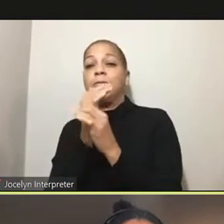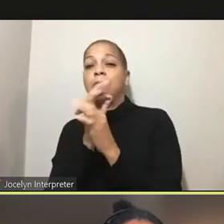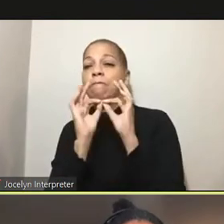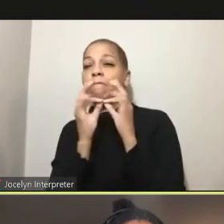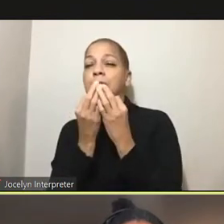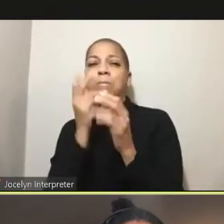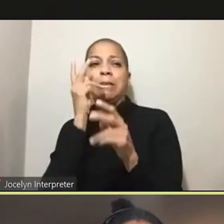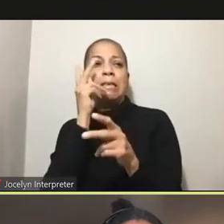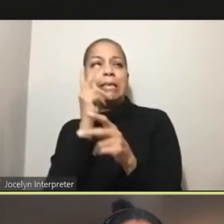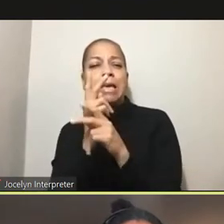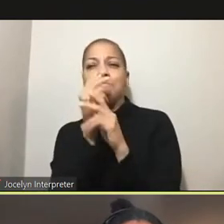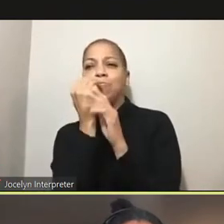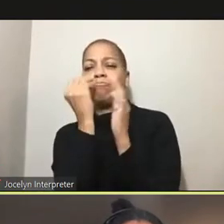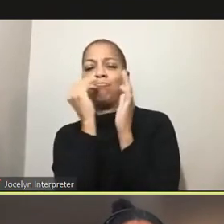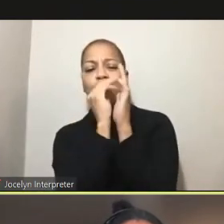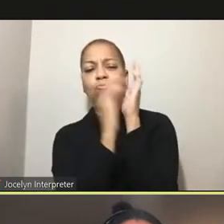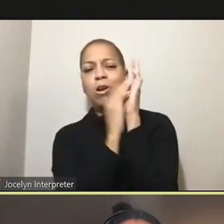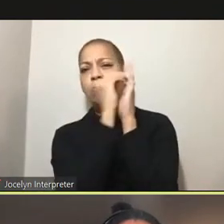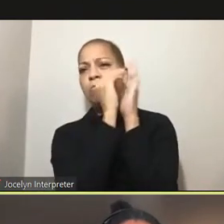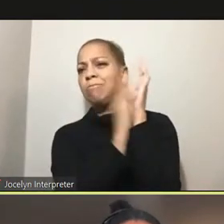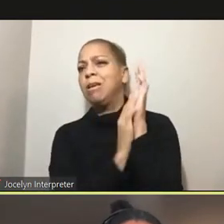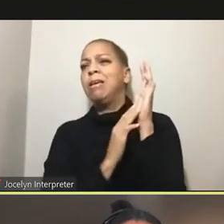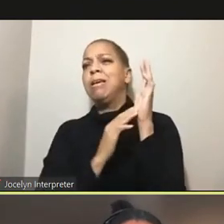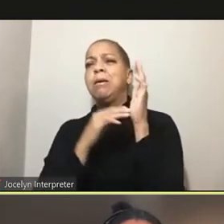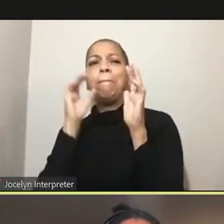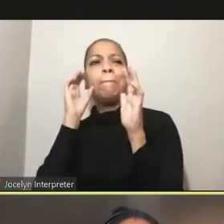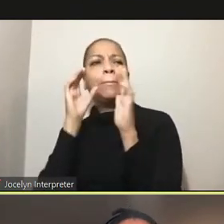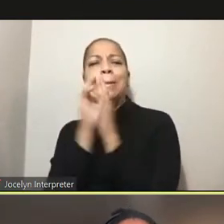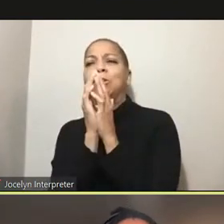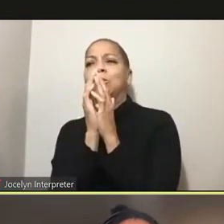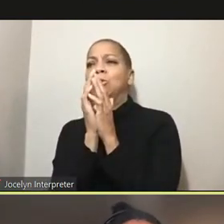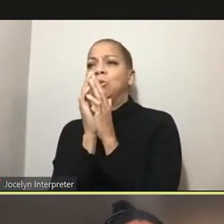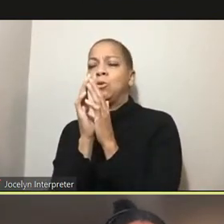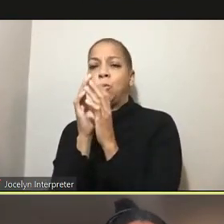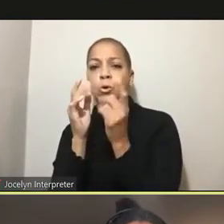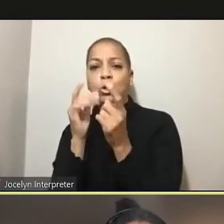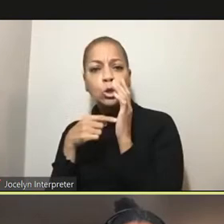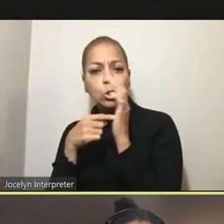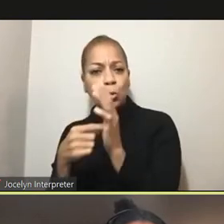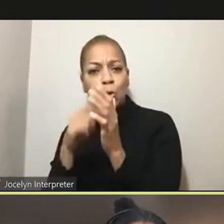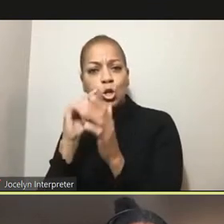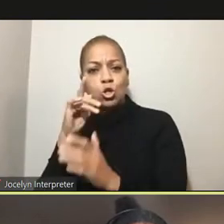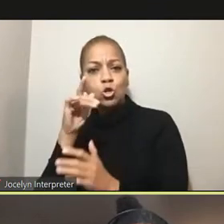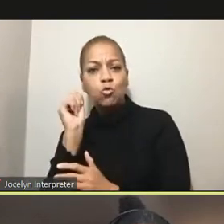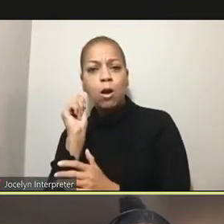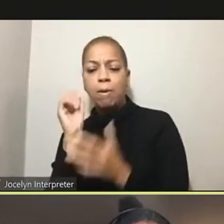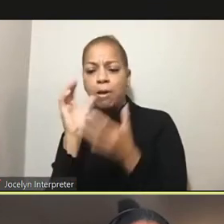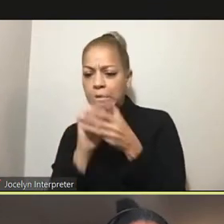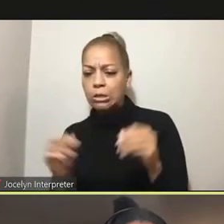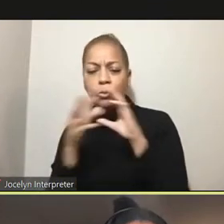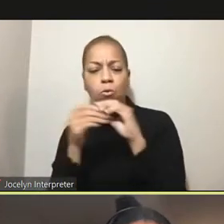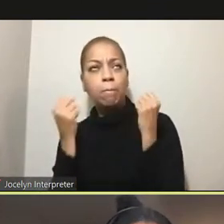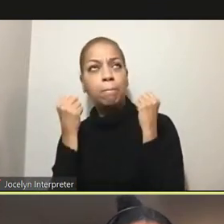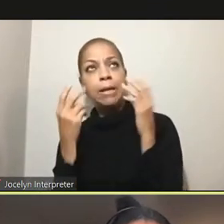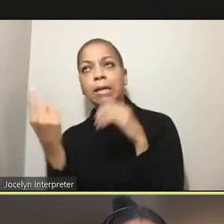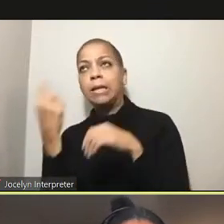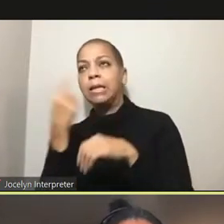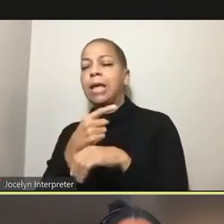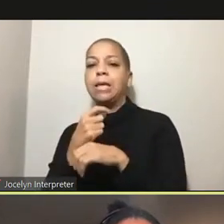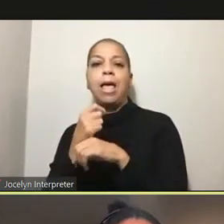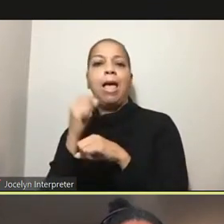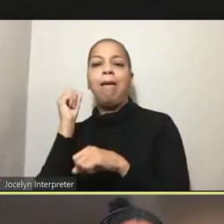of witnessing the trauma. There's narratives for days. You can't even gobble them up. I have so many books